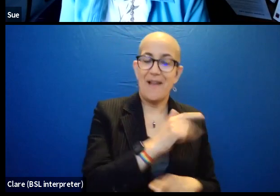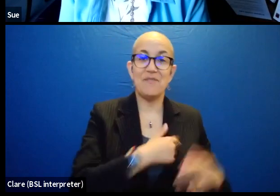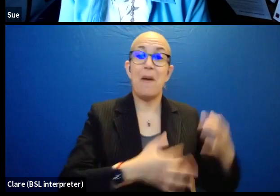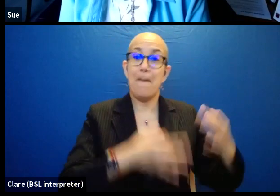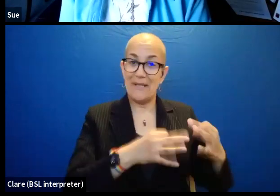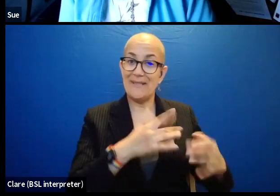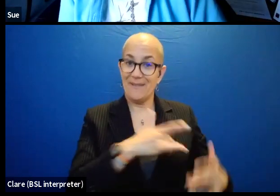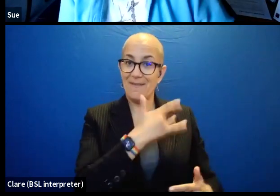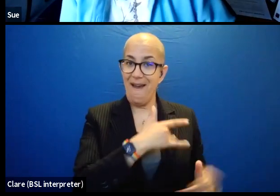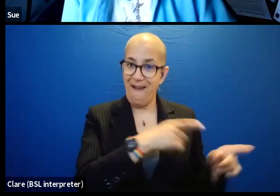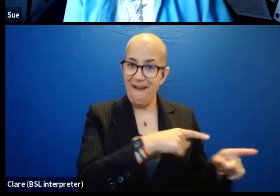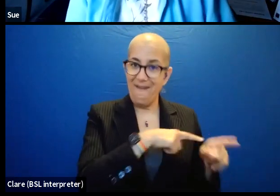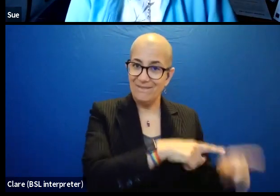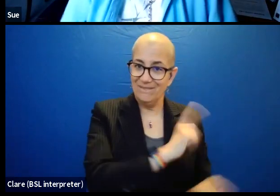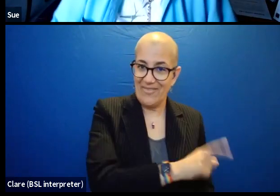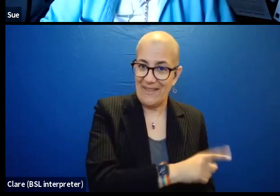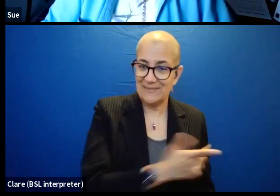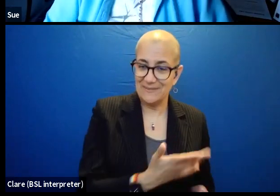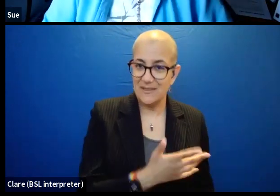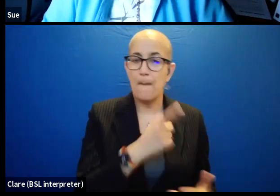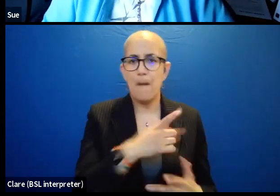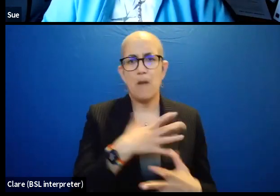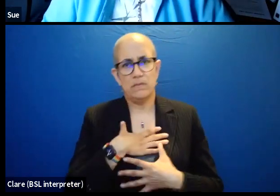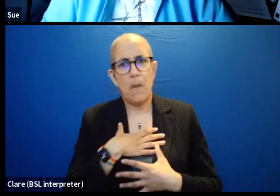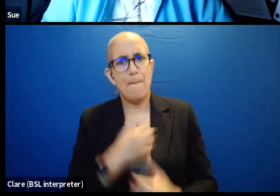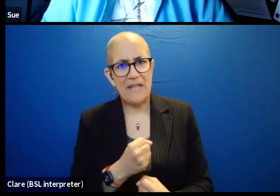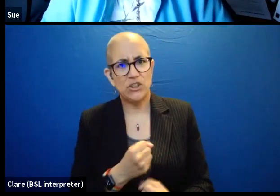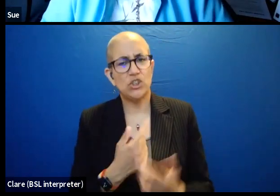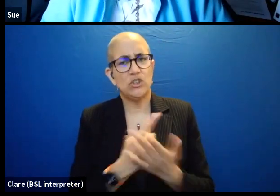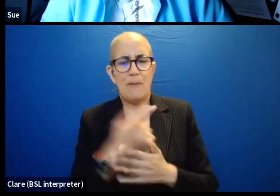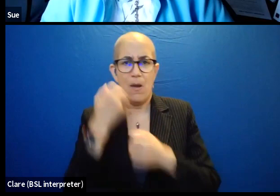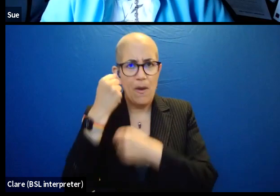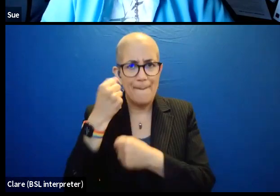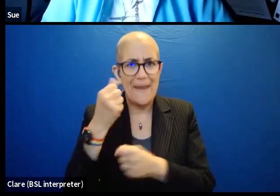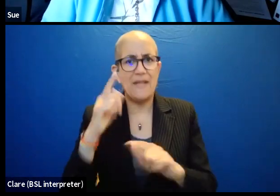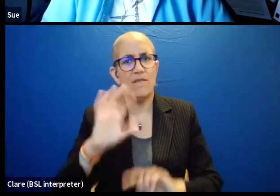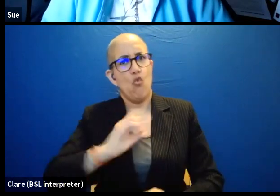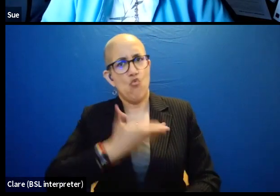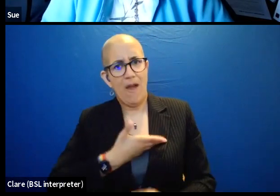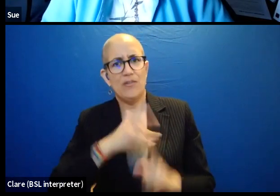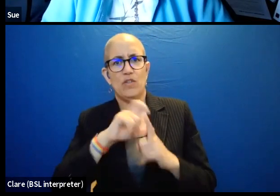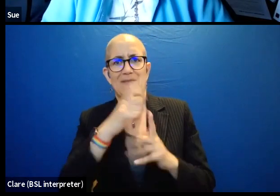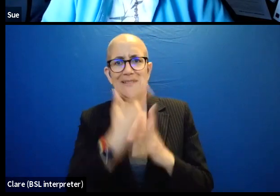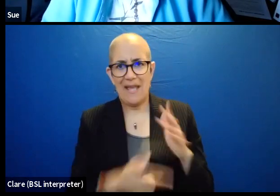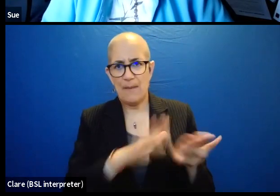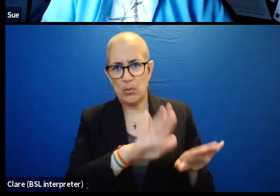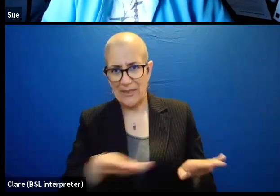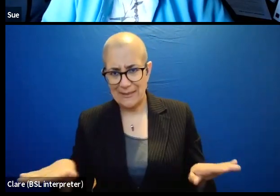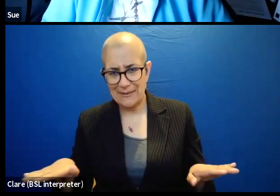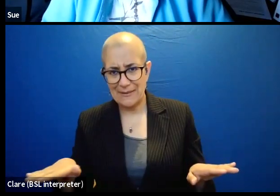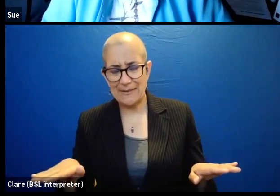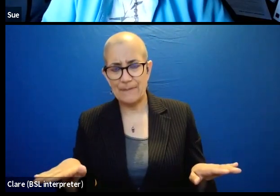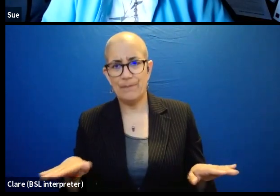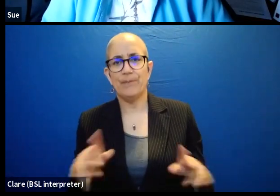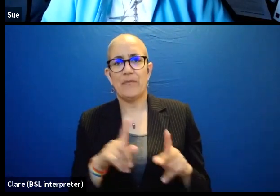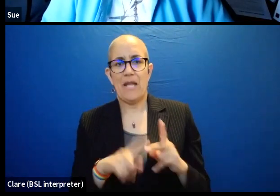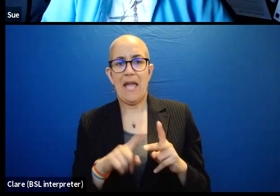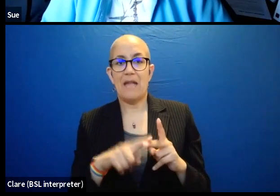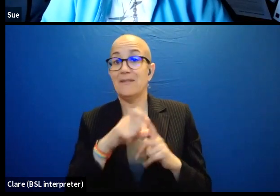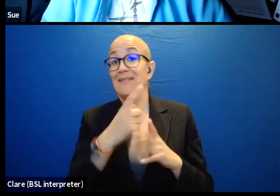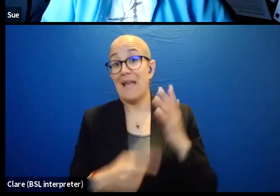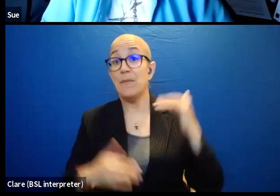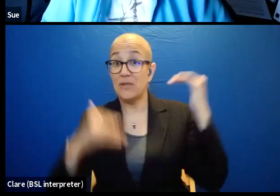like. But I'm passionate about campaigning for the rights of disabled kids and disabled adults,